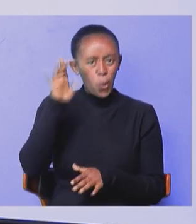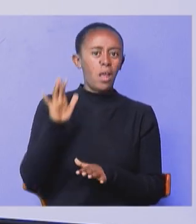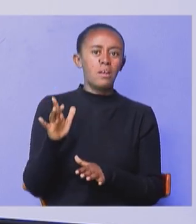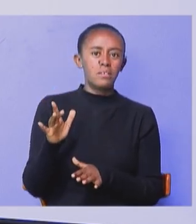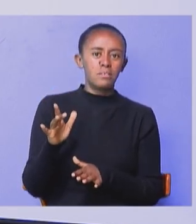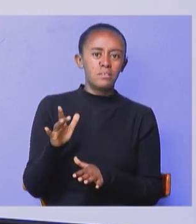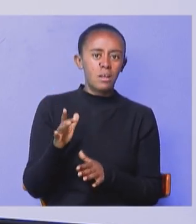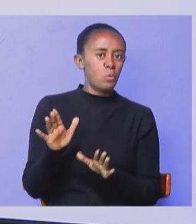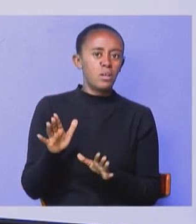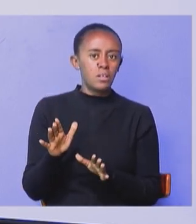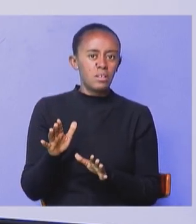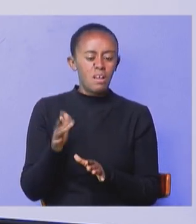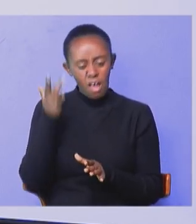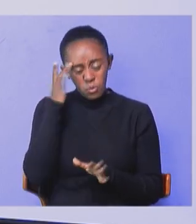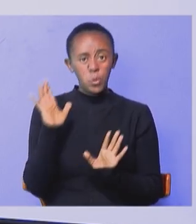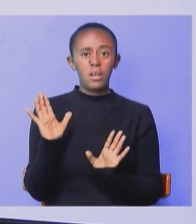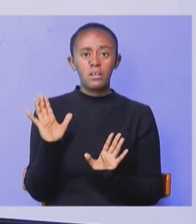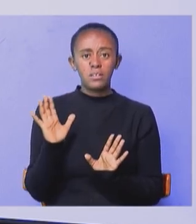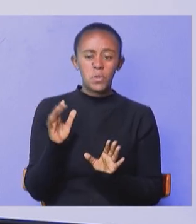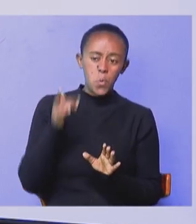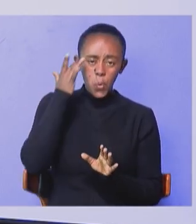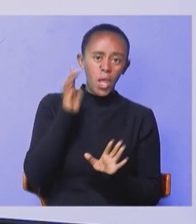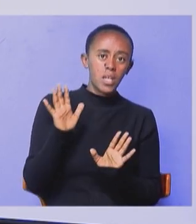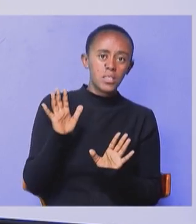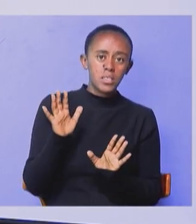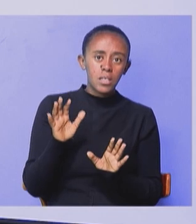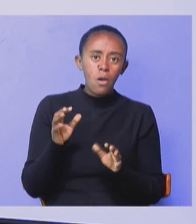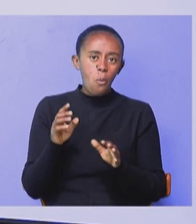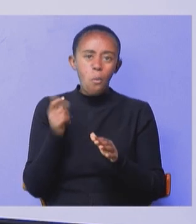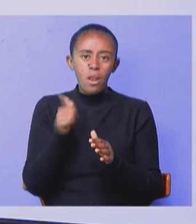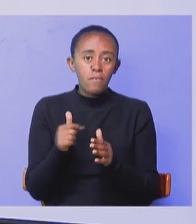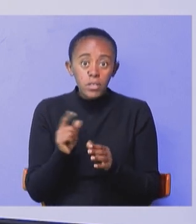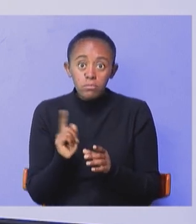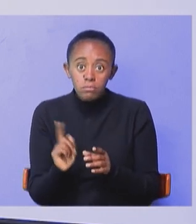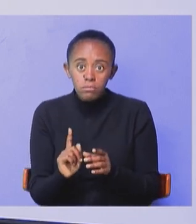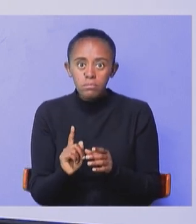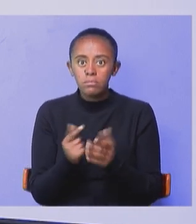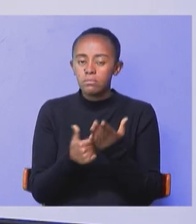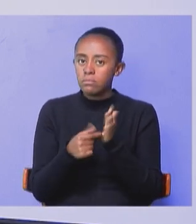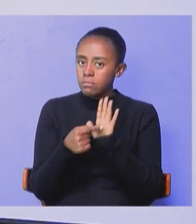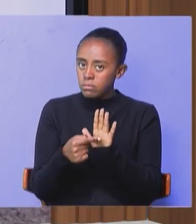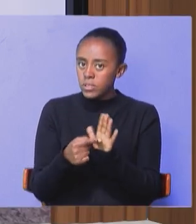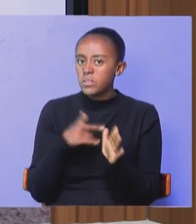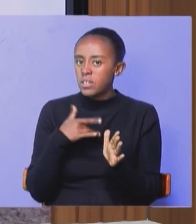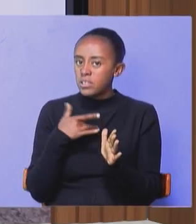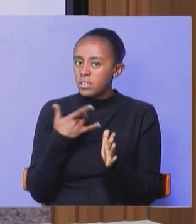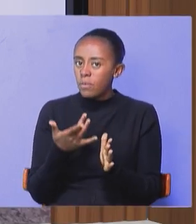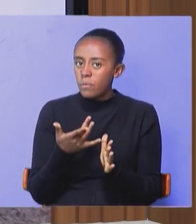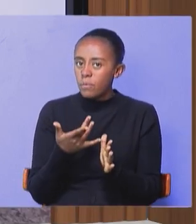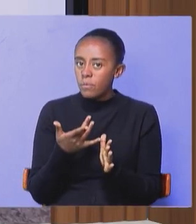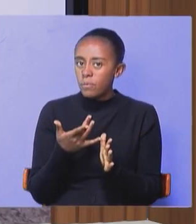When you say words like, I don't care, who cares, whatever, these words show a sense of